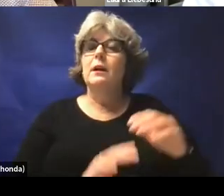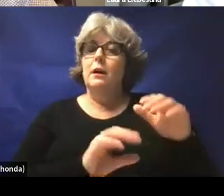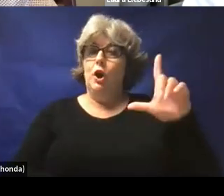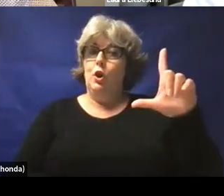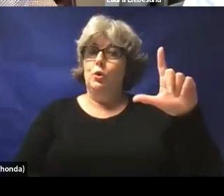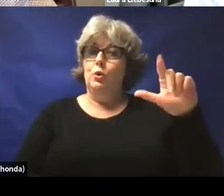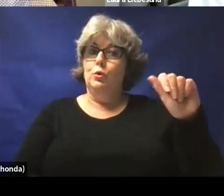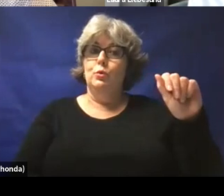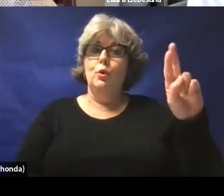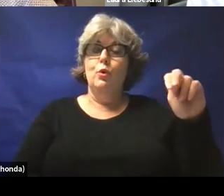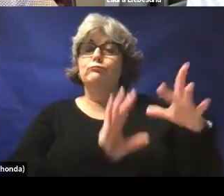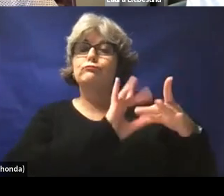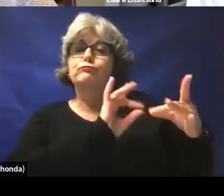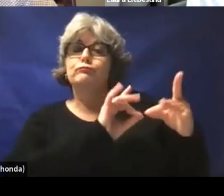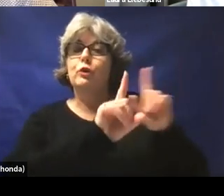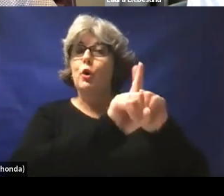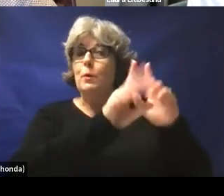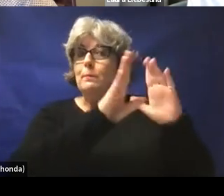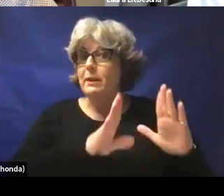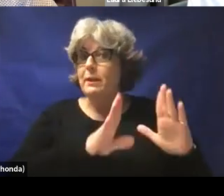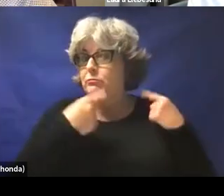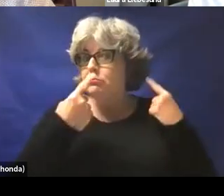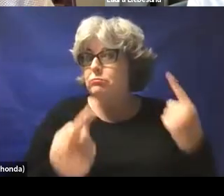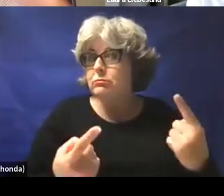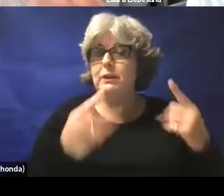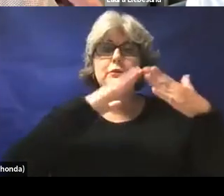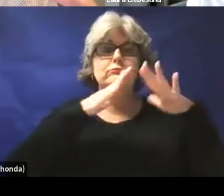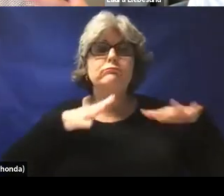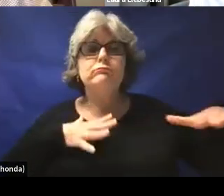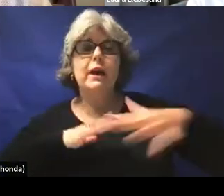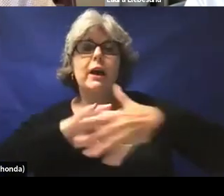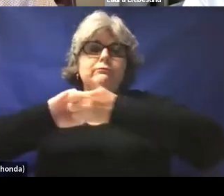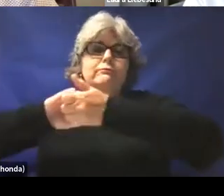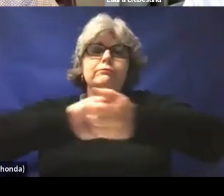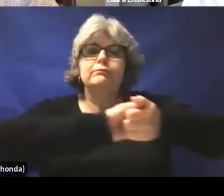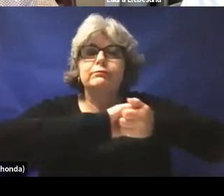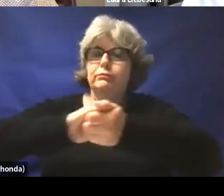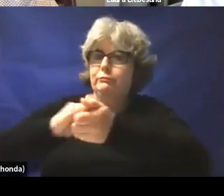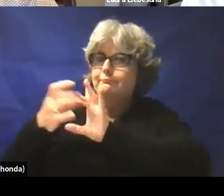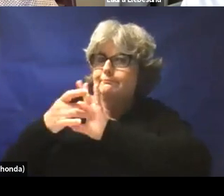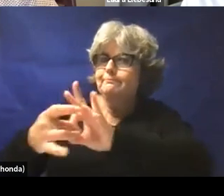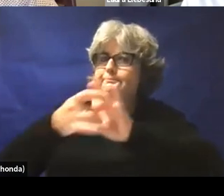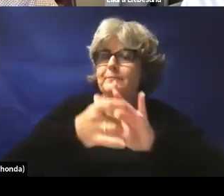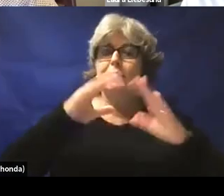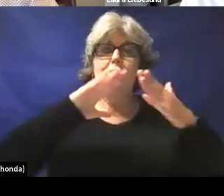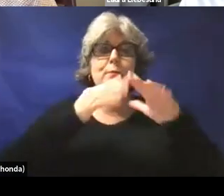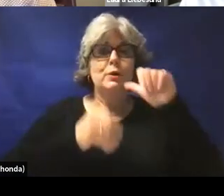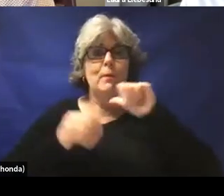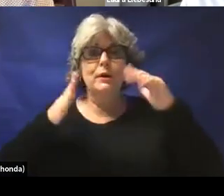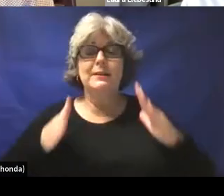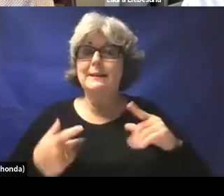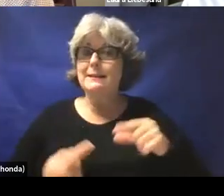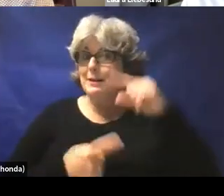Lauren talked a lot about her mentors as well in the bartending community and how close-knit the bartending community is, particularly for